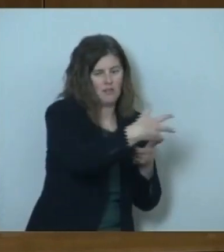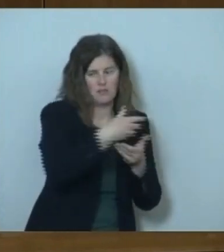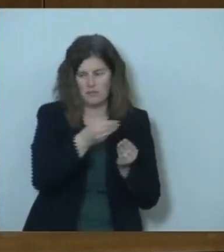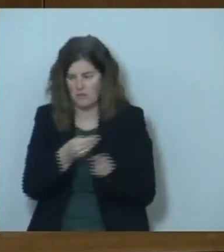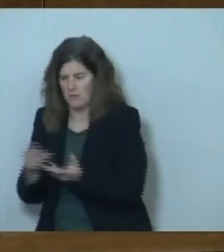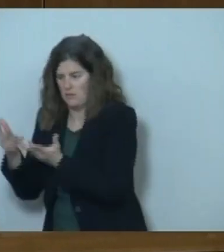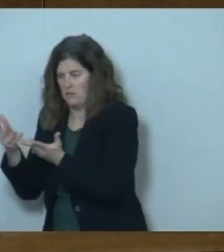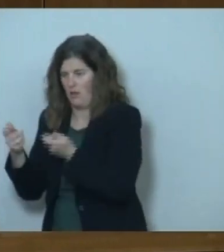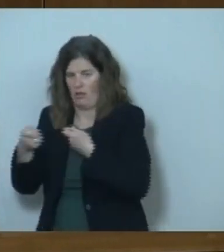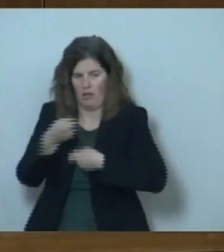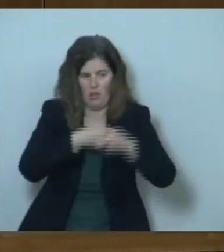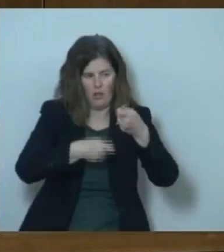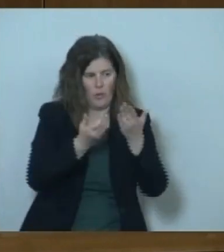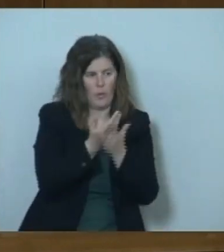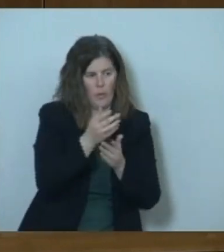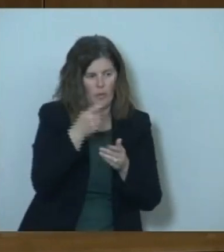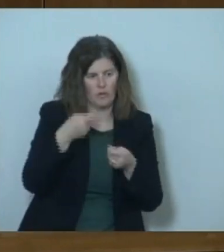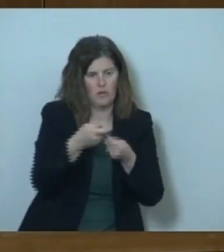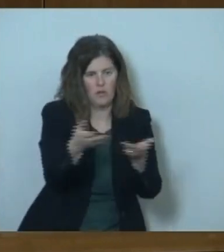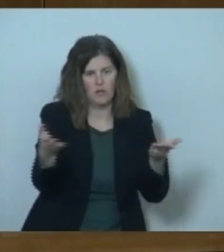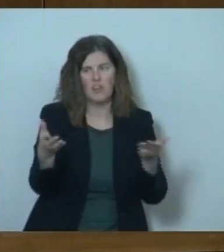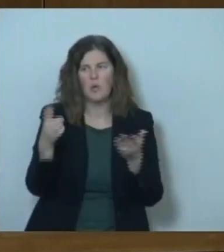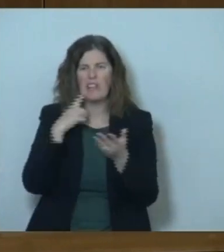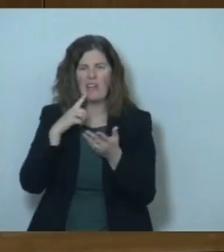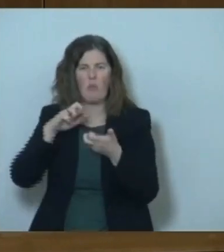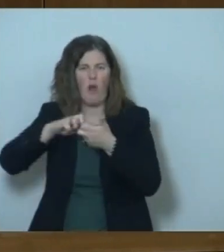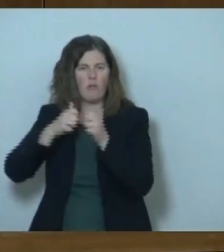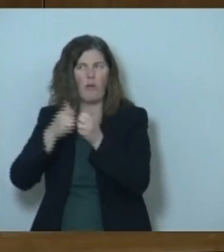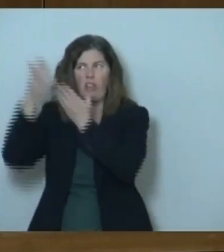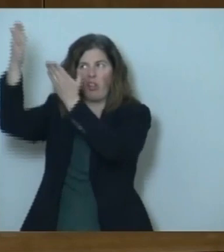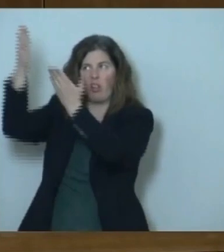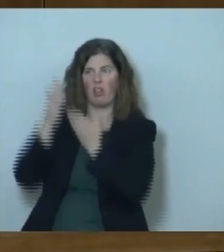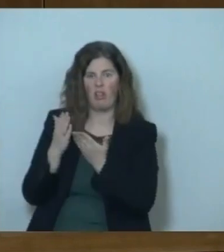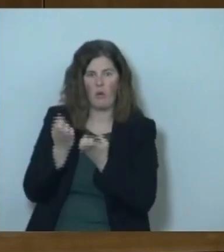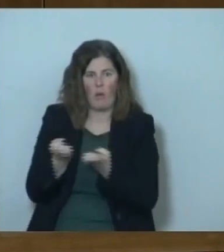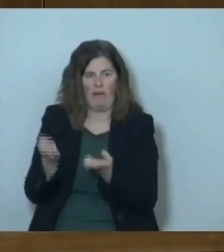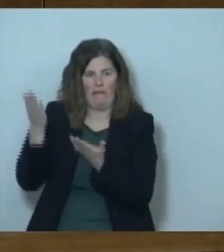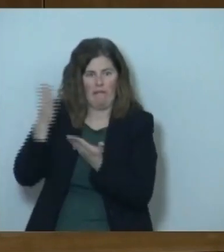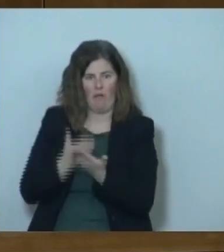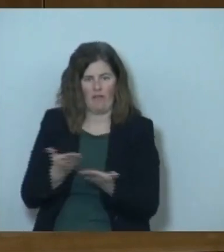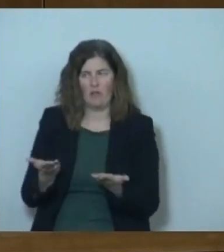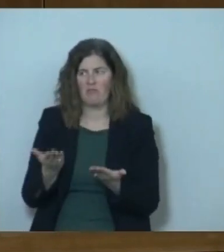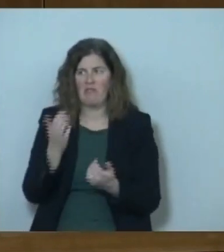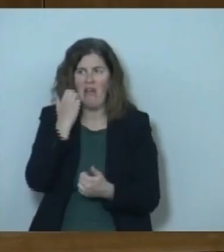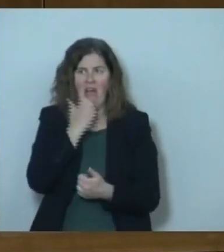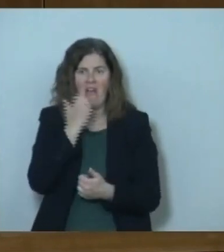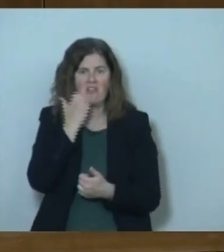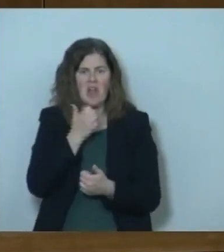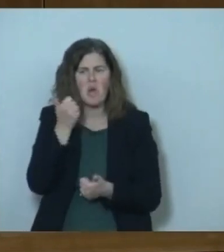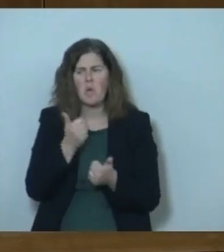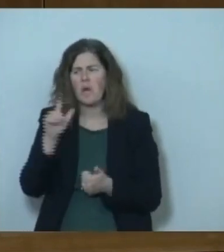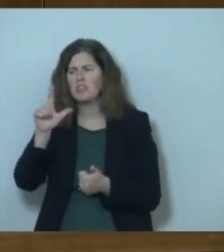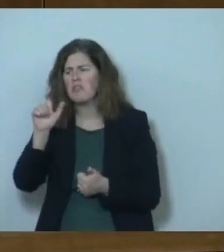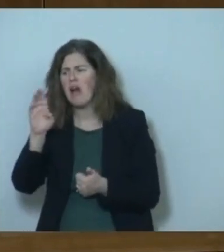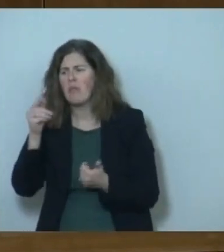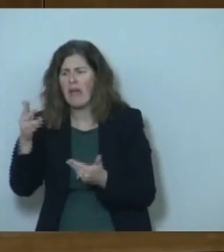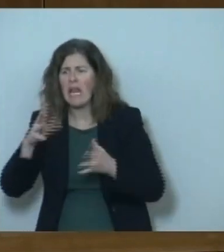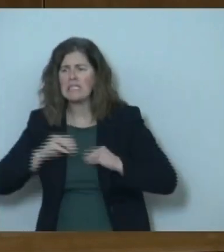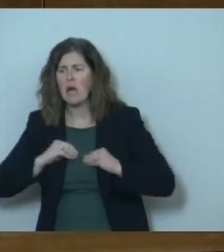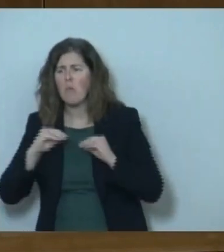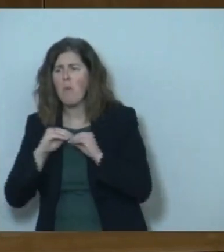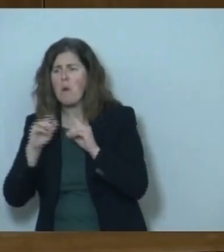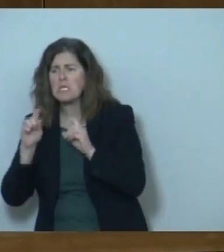restocked. So it is largely a supply chain problem, and on any given day, which labs can accept the